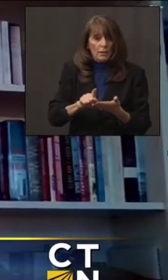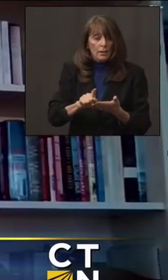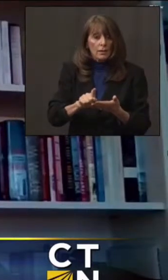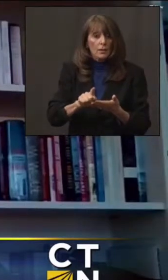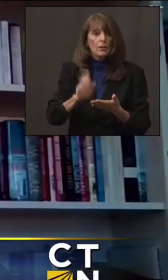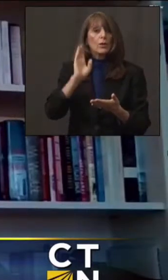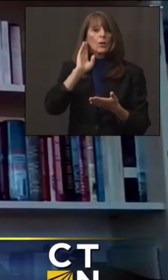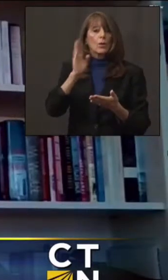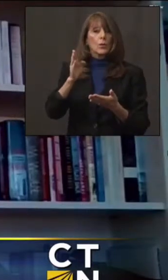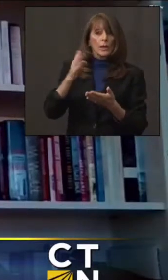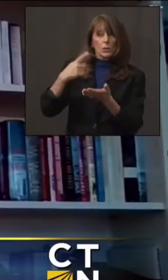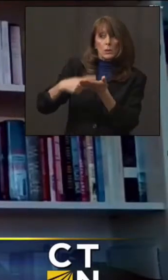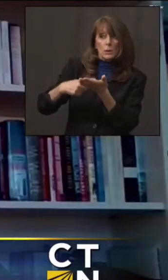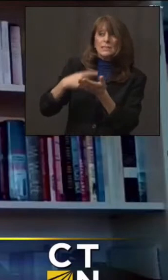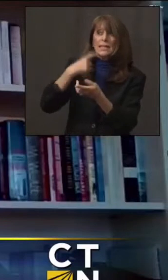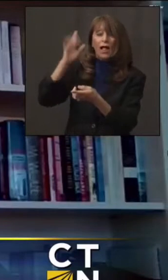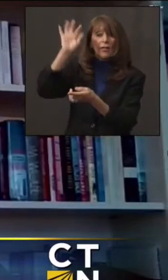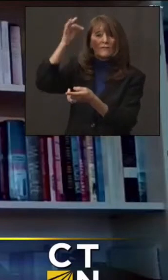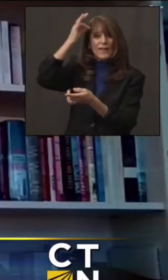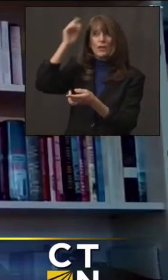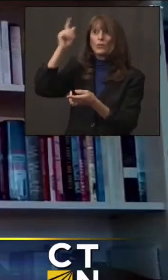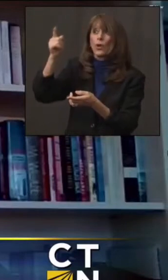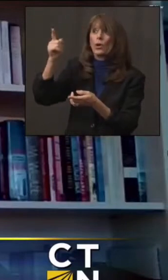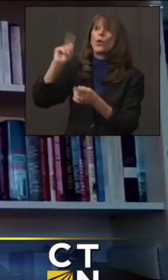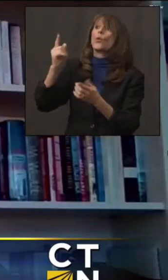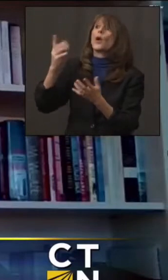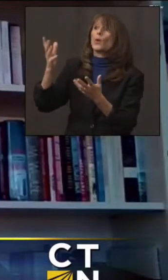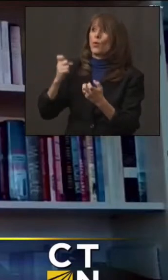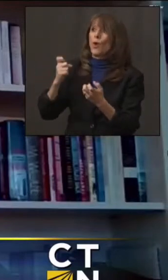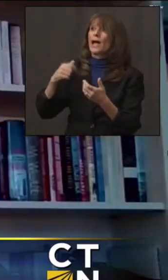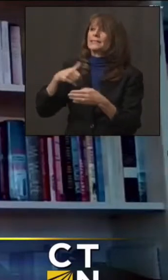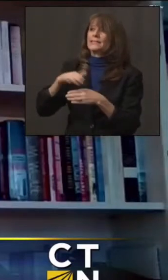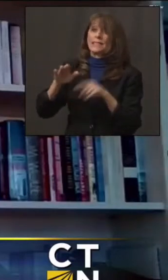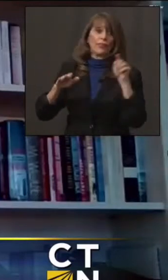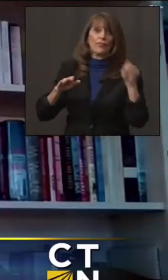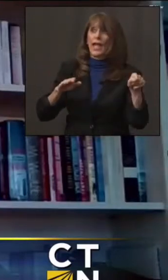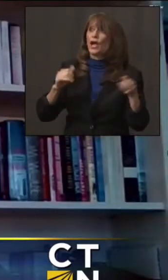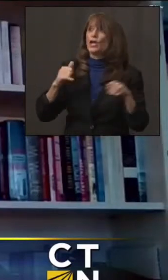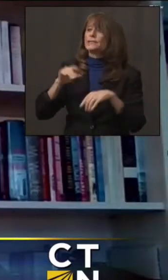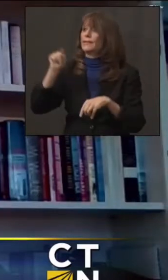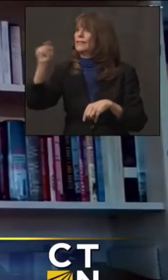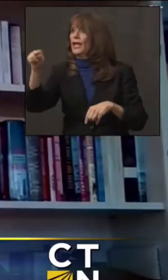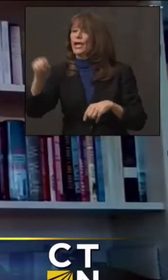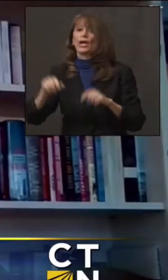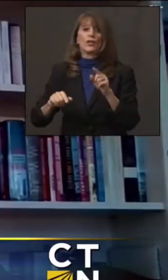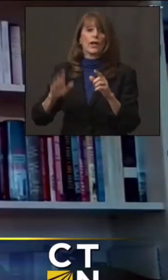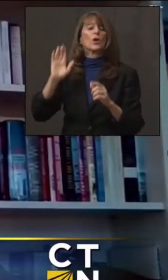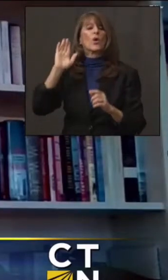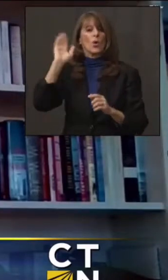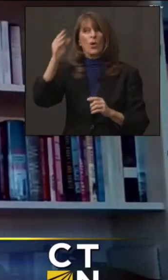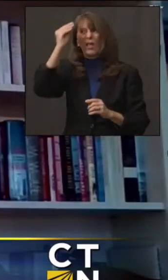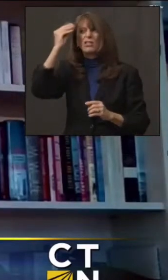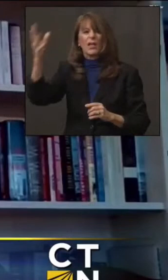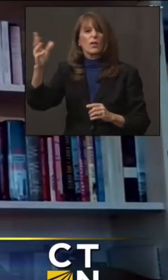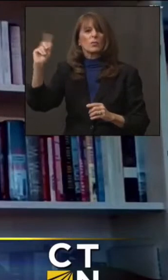federal partners where we want those to be shipped. And that will obviously evolve as the populations